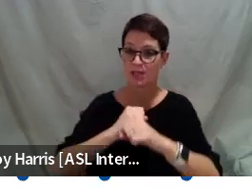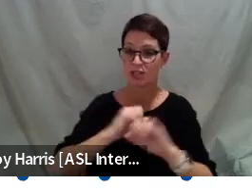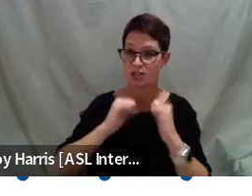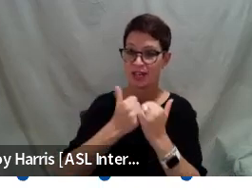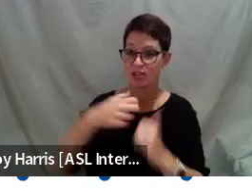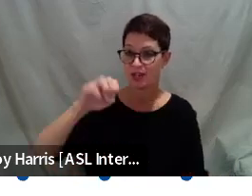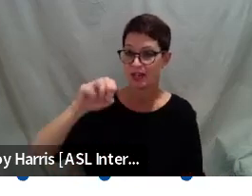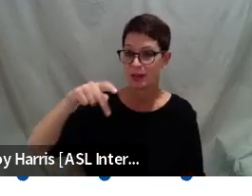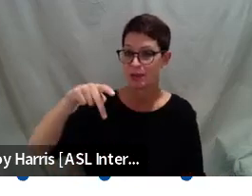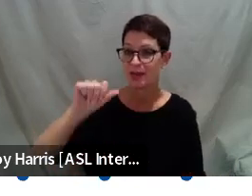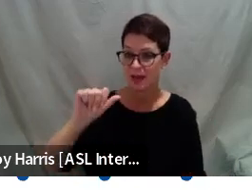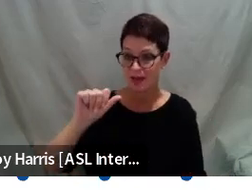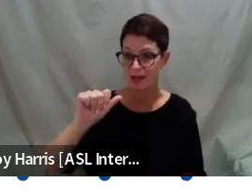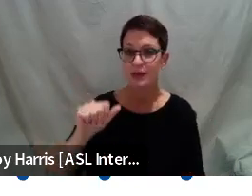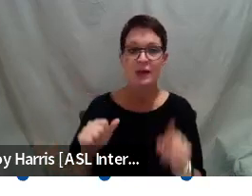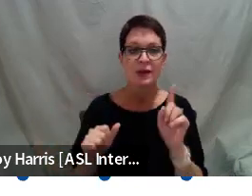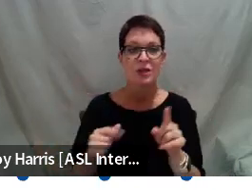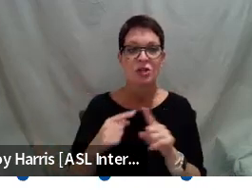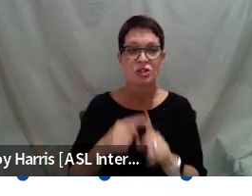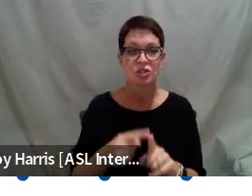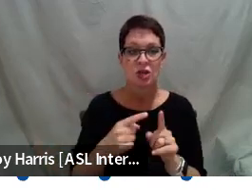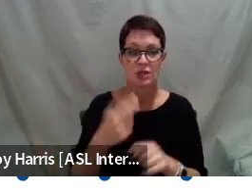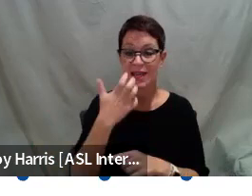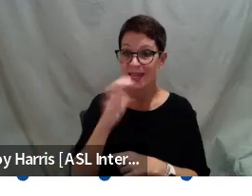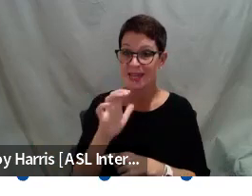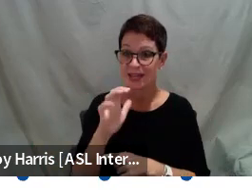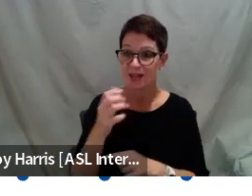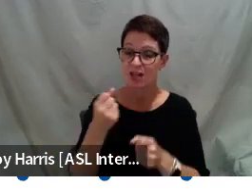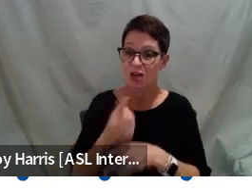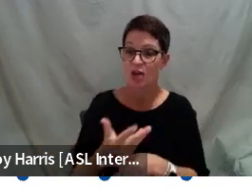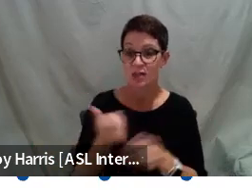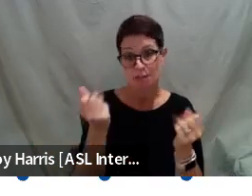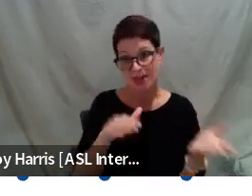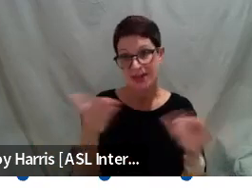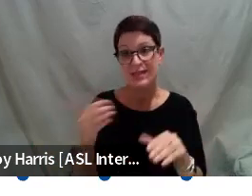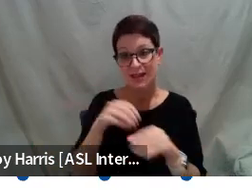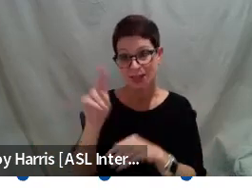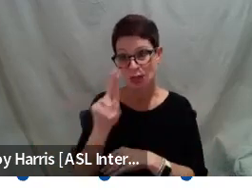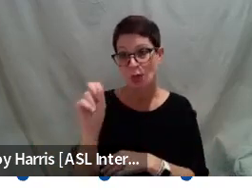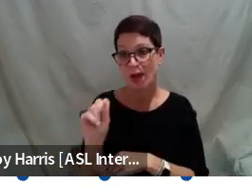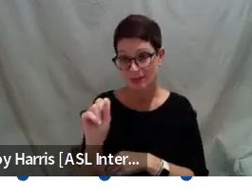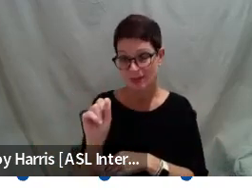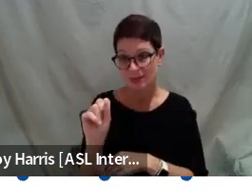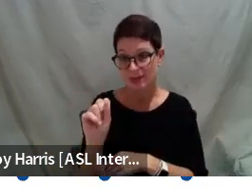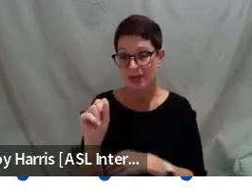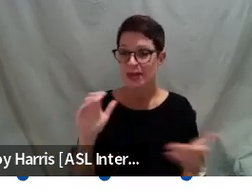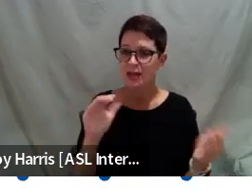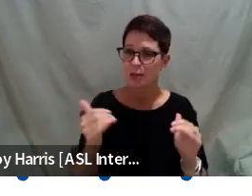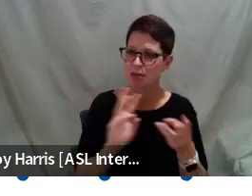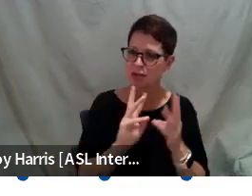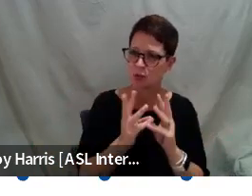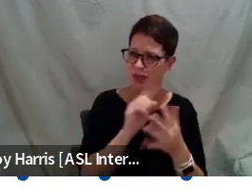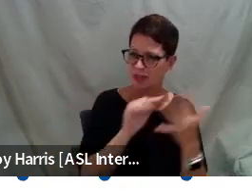agencies, and it shows heat as the highest number of fatalities in the US and when it compares to weathered